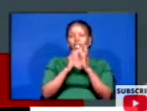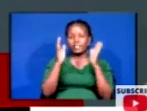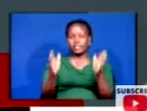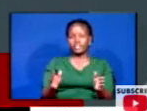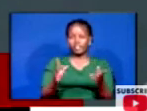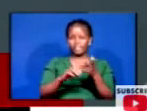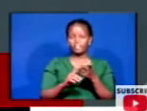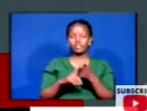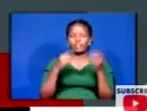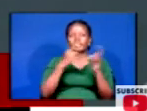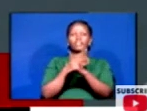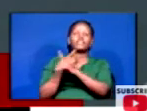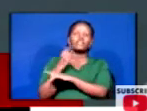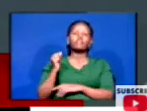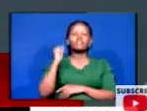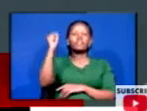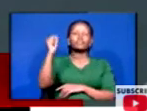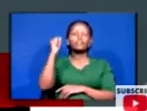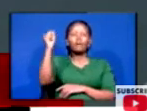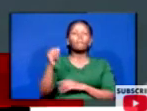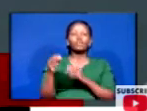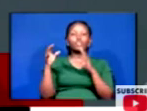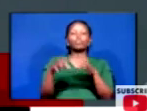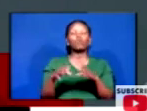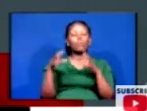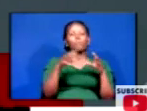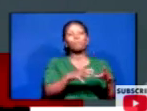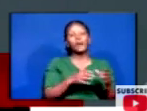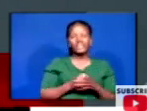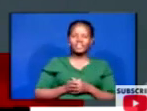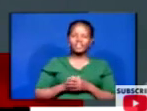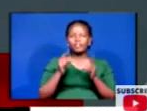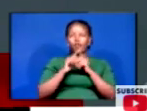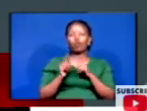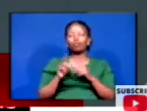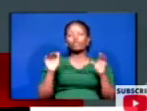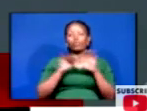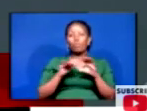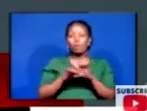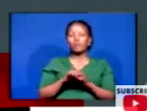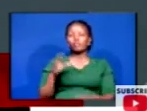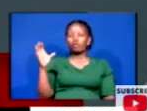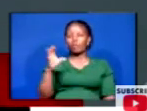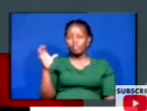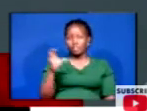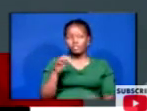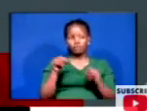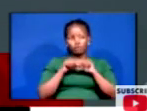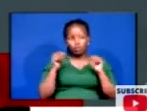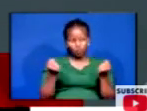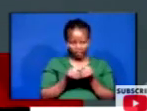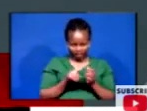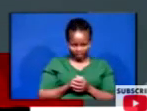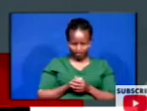various political parties. That committee has got members of the civil society. That same committee also